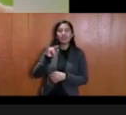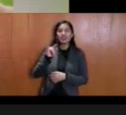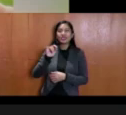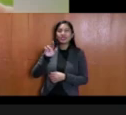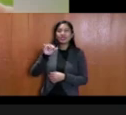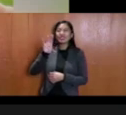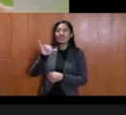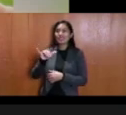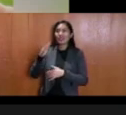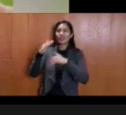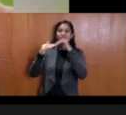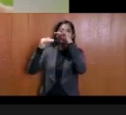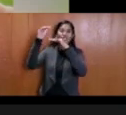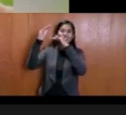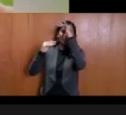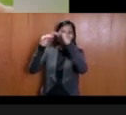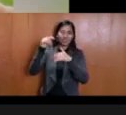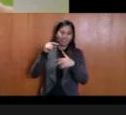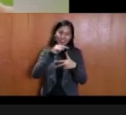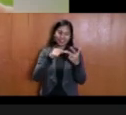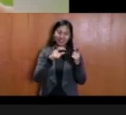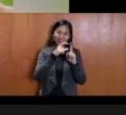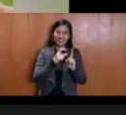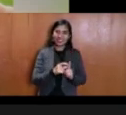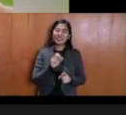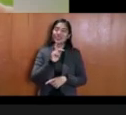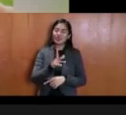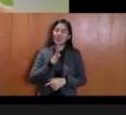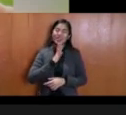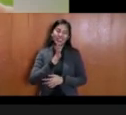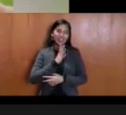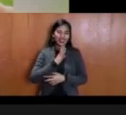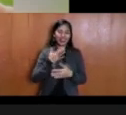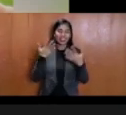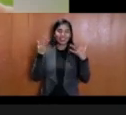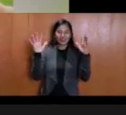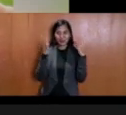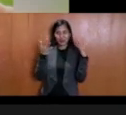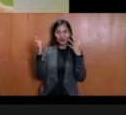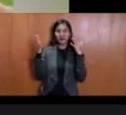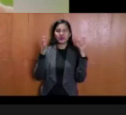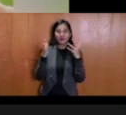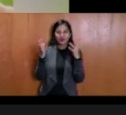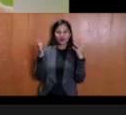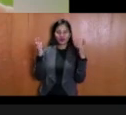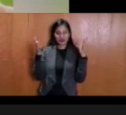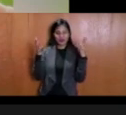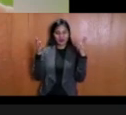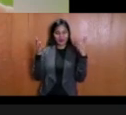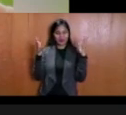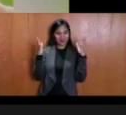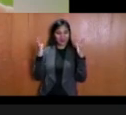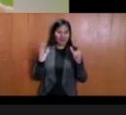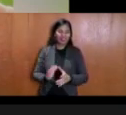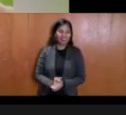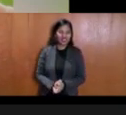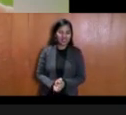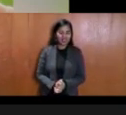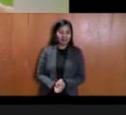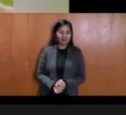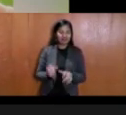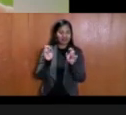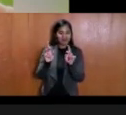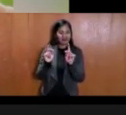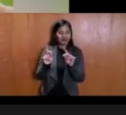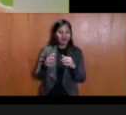a very well, but we'll forgive you for that. Thank you very much, ladies and gentlemen. A round of applause for our panelists this afternoon. All